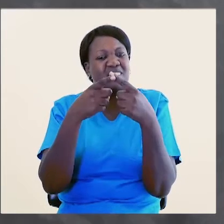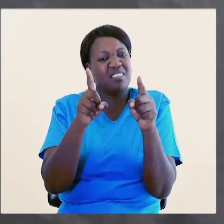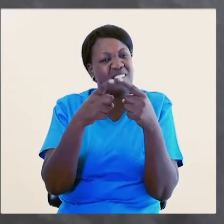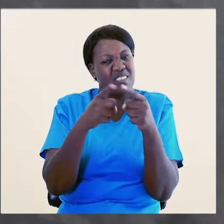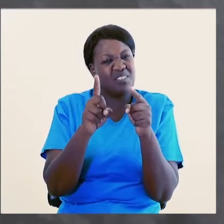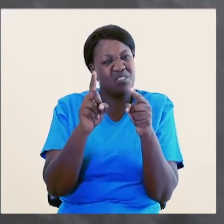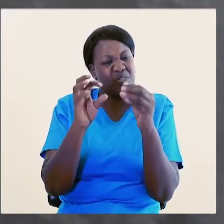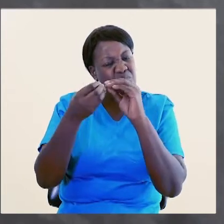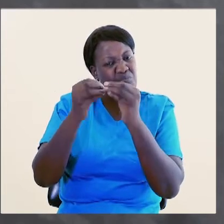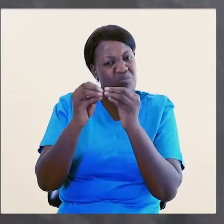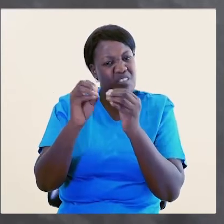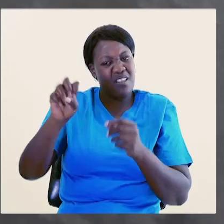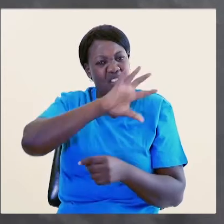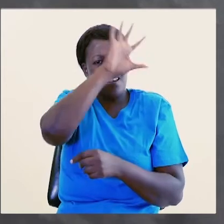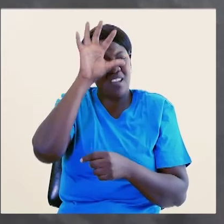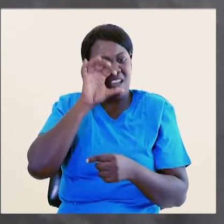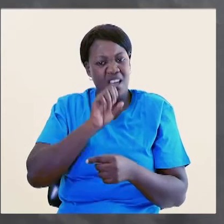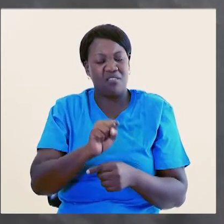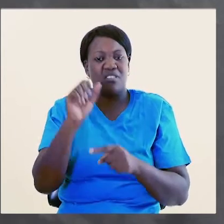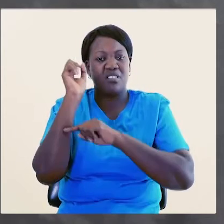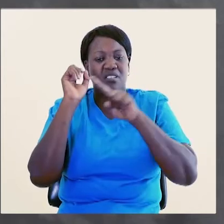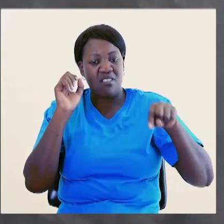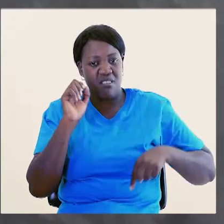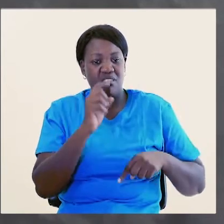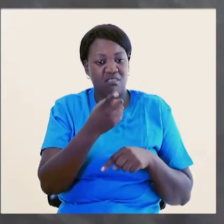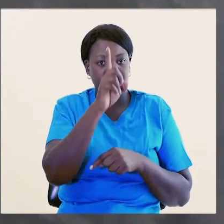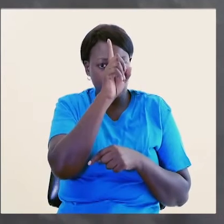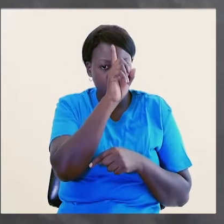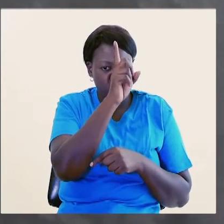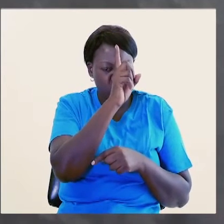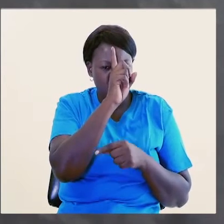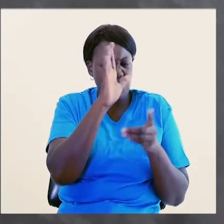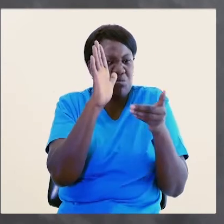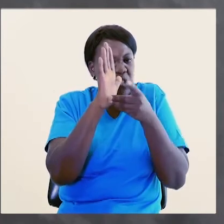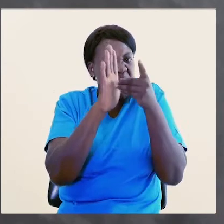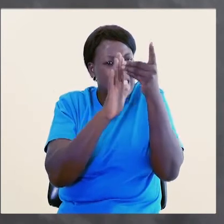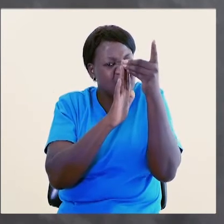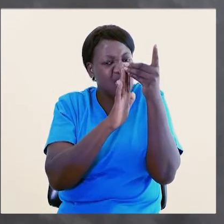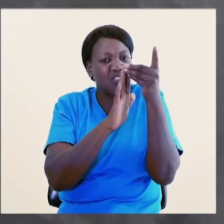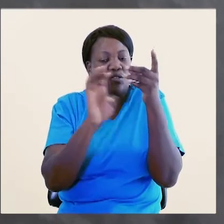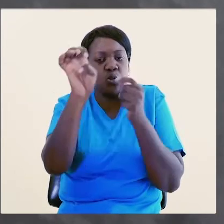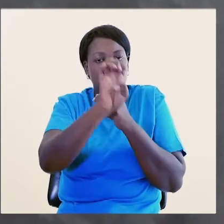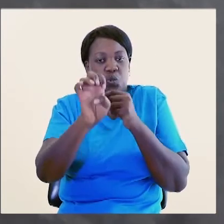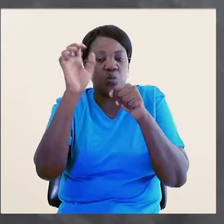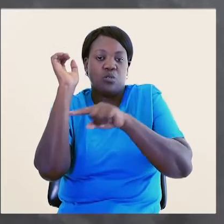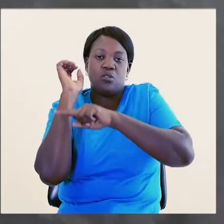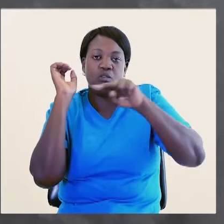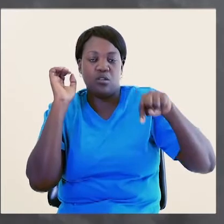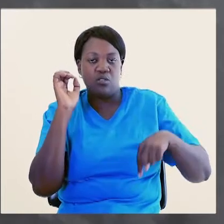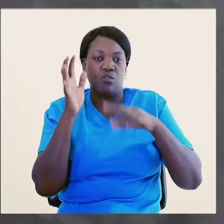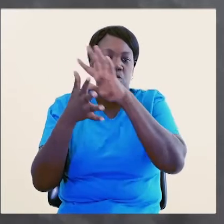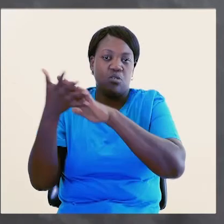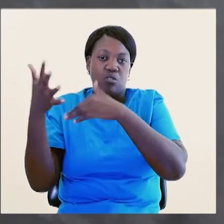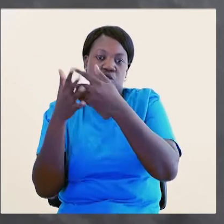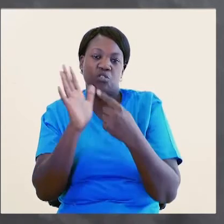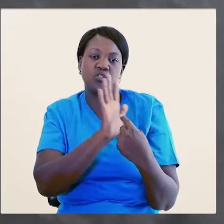the figures for the African countries and those for Germany, a developed European country. As the table shows, the